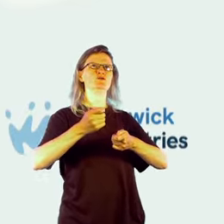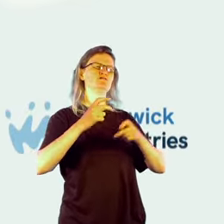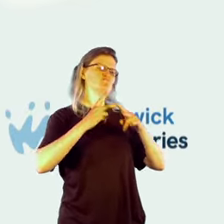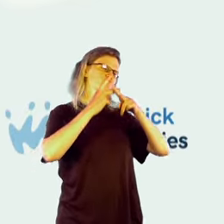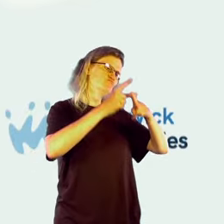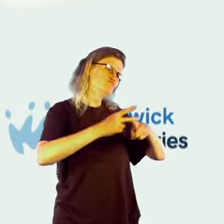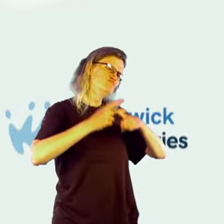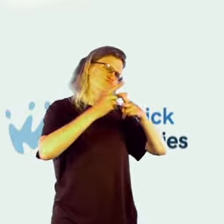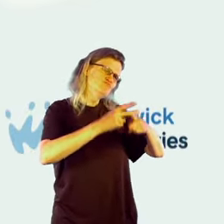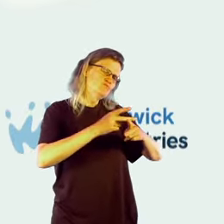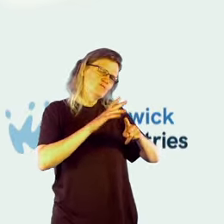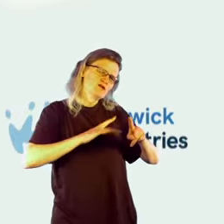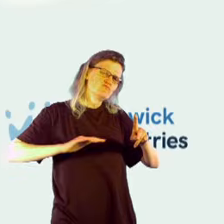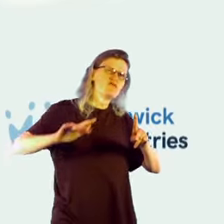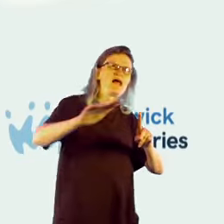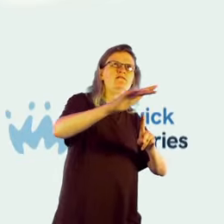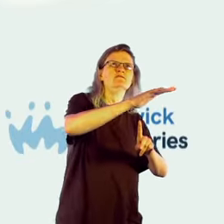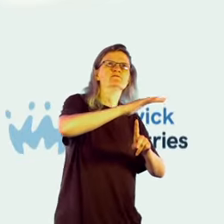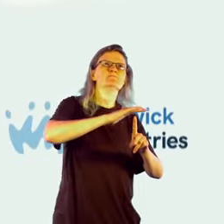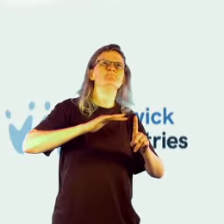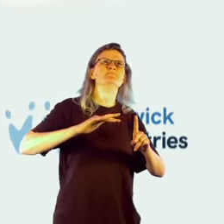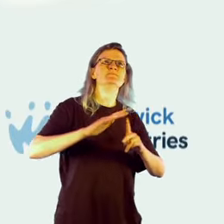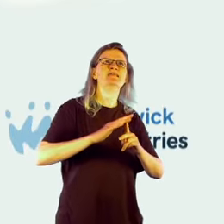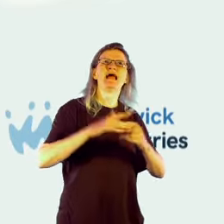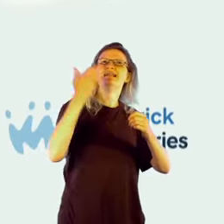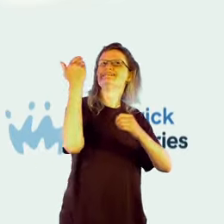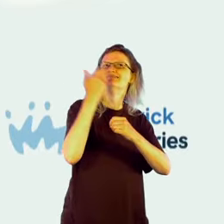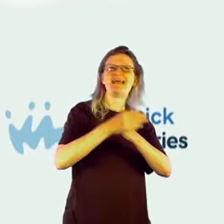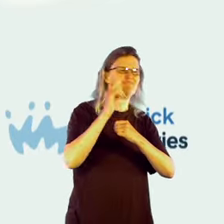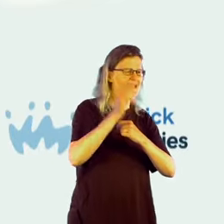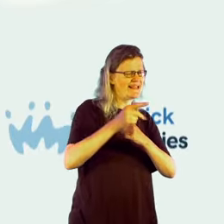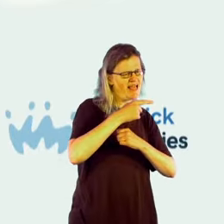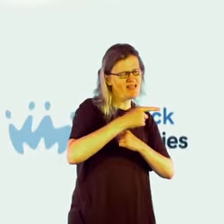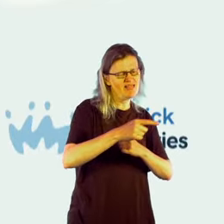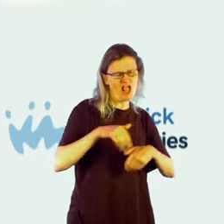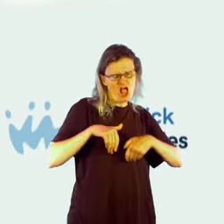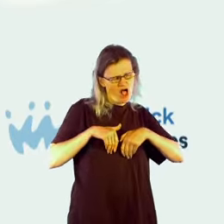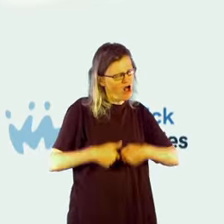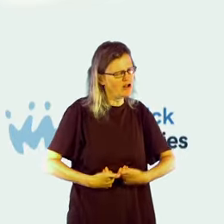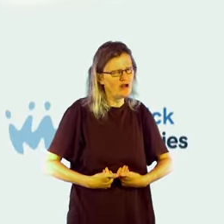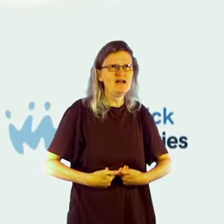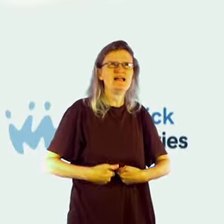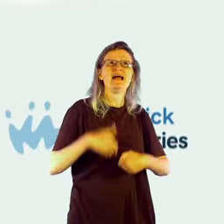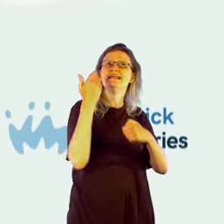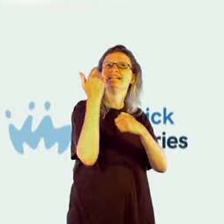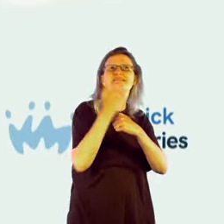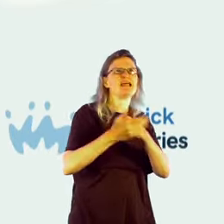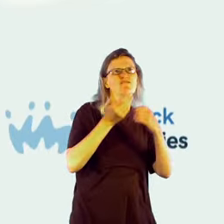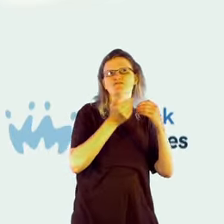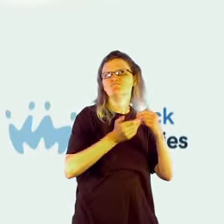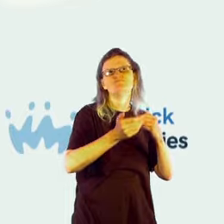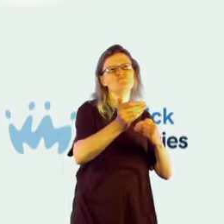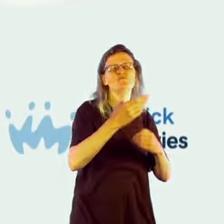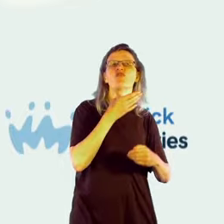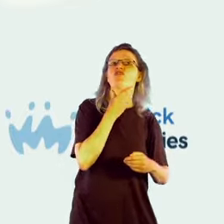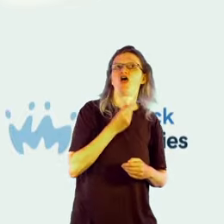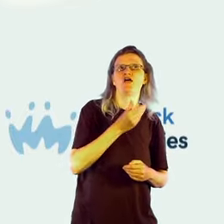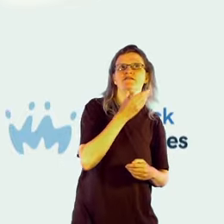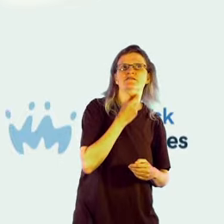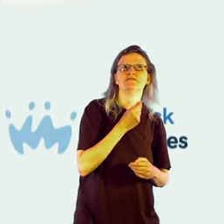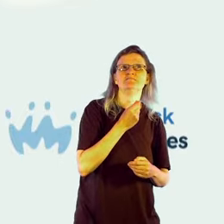shelter them with his presence. Never again will they hunger. Never again will they